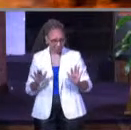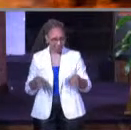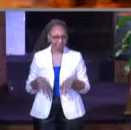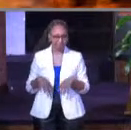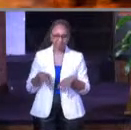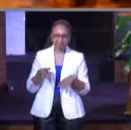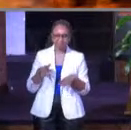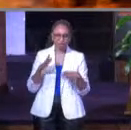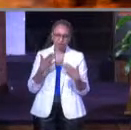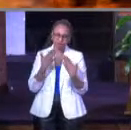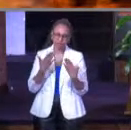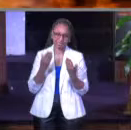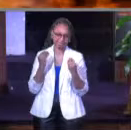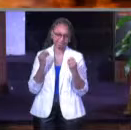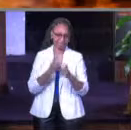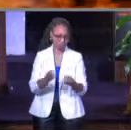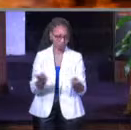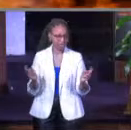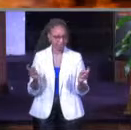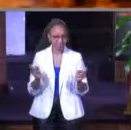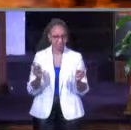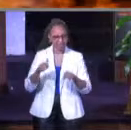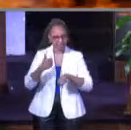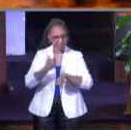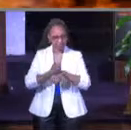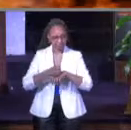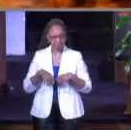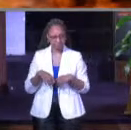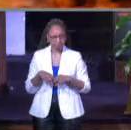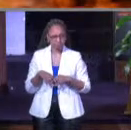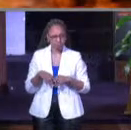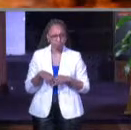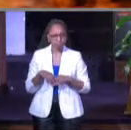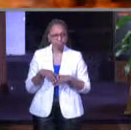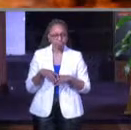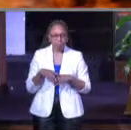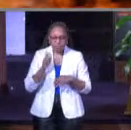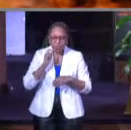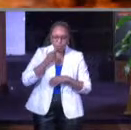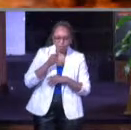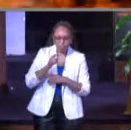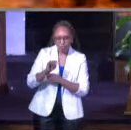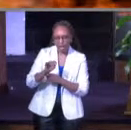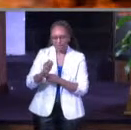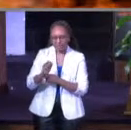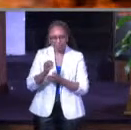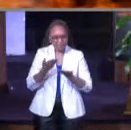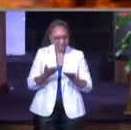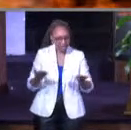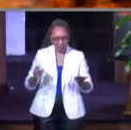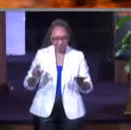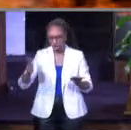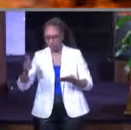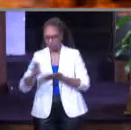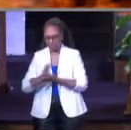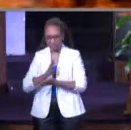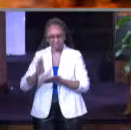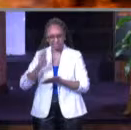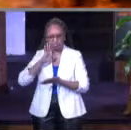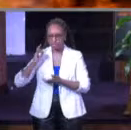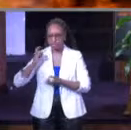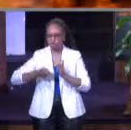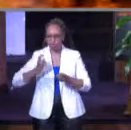great giveaways. Amen. These are great giveaway items. Other businesses are donating products